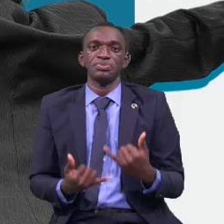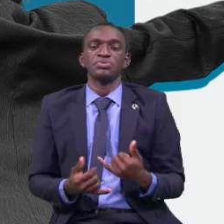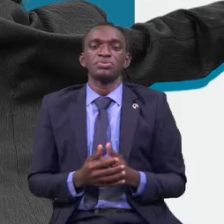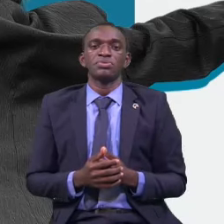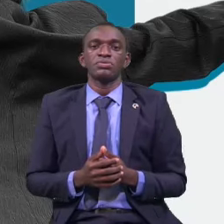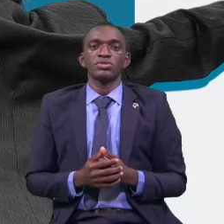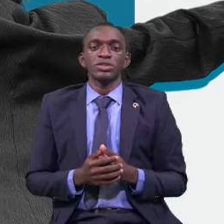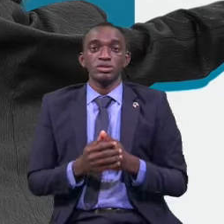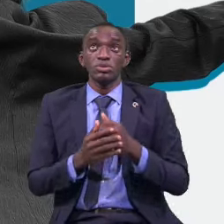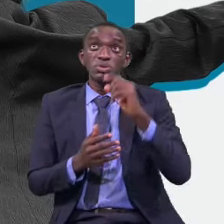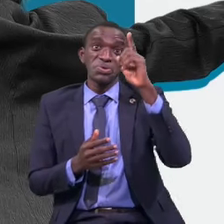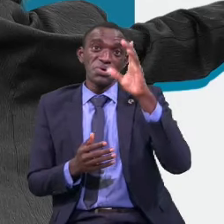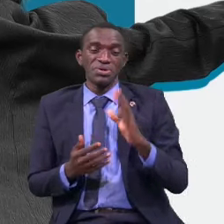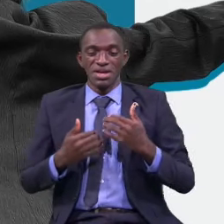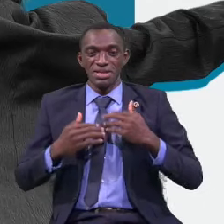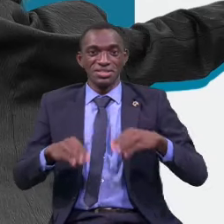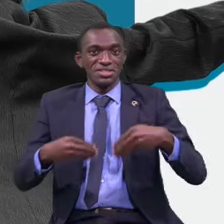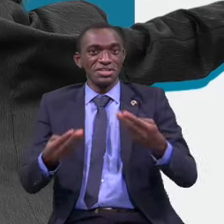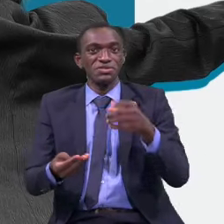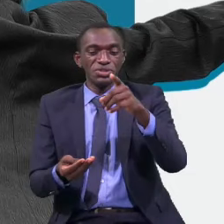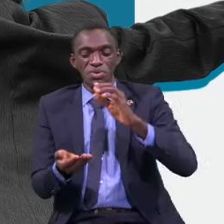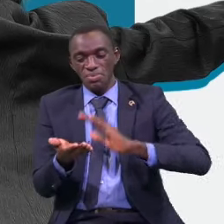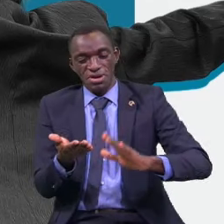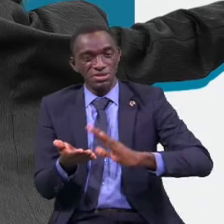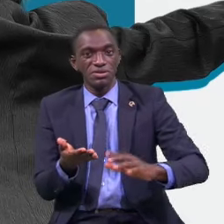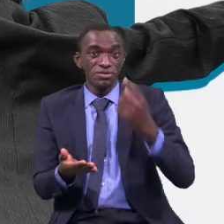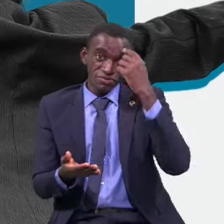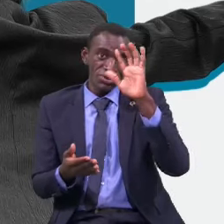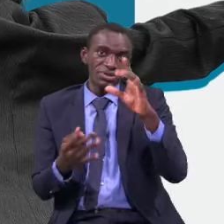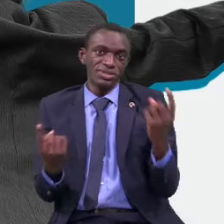Pardon has been given for your sins.